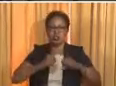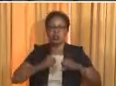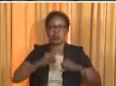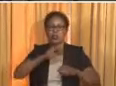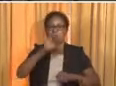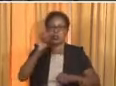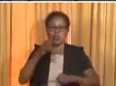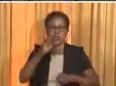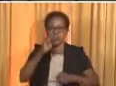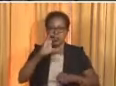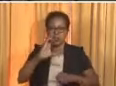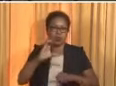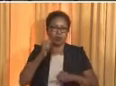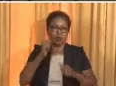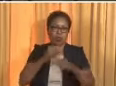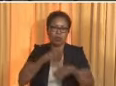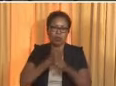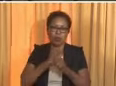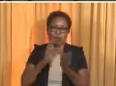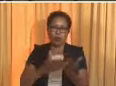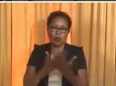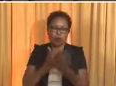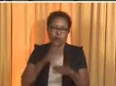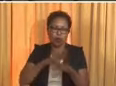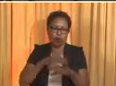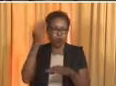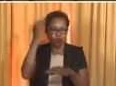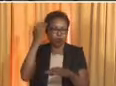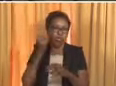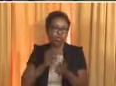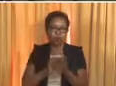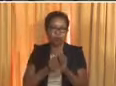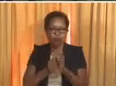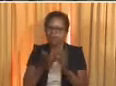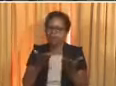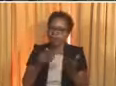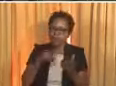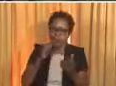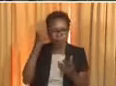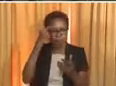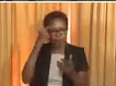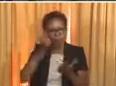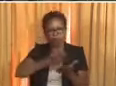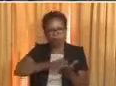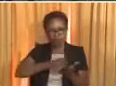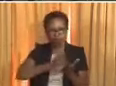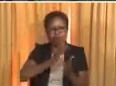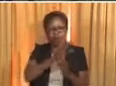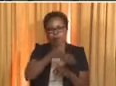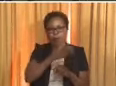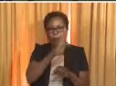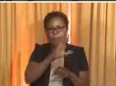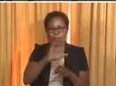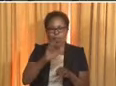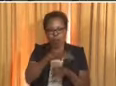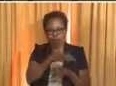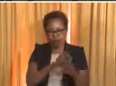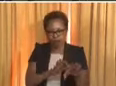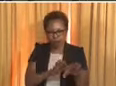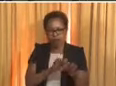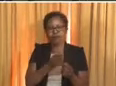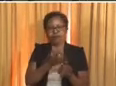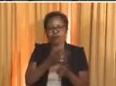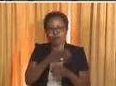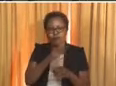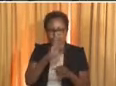make proposals on judicial reforms. And she puts together a draft bill and presents it to the IEBC as a